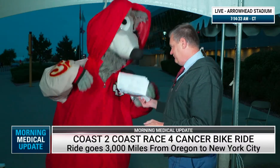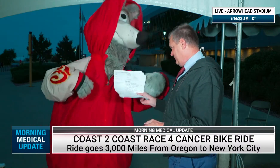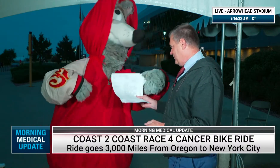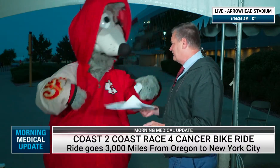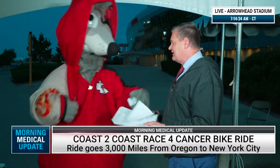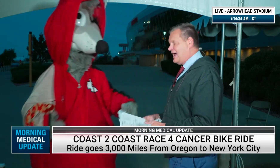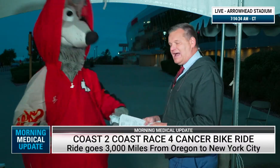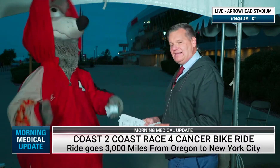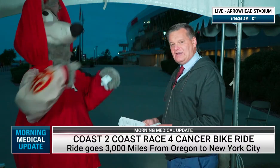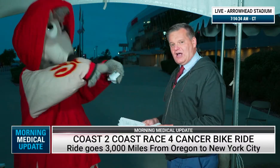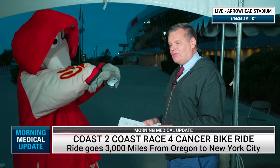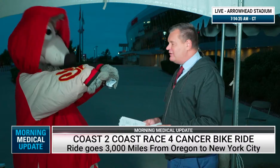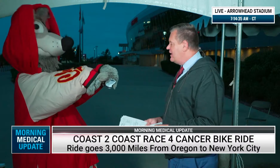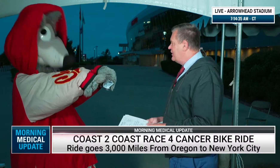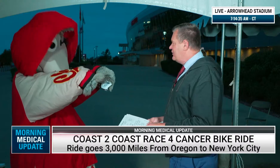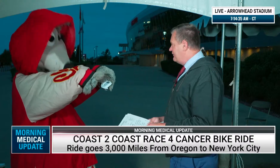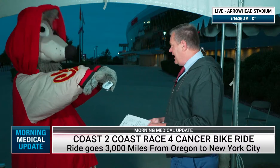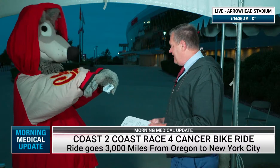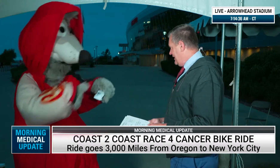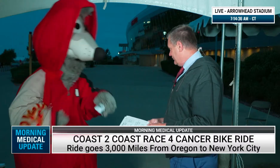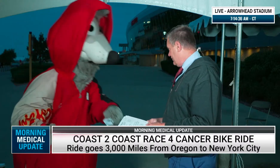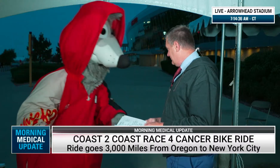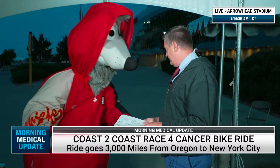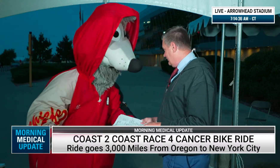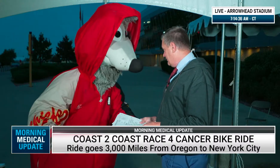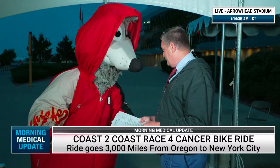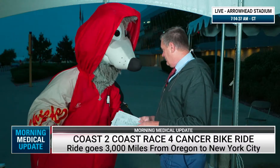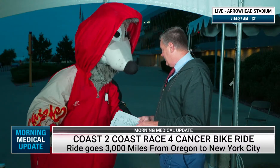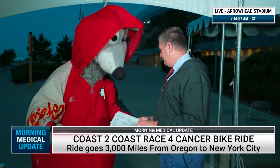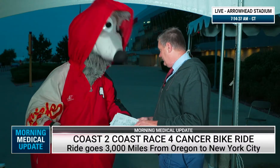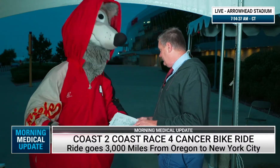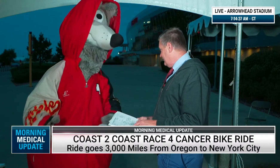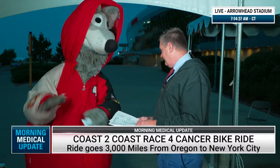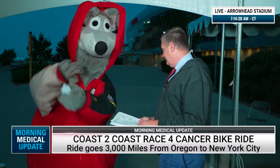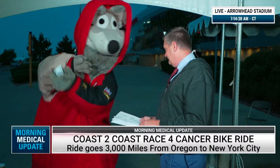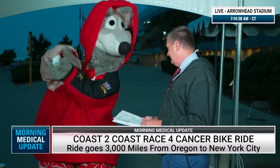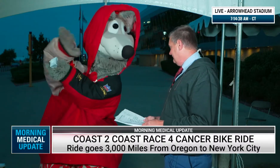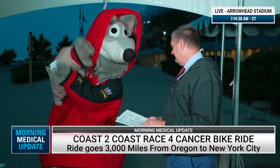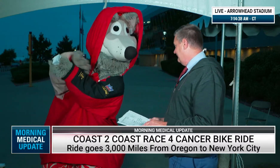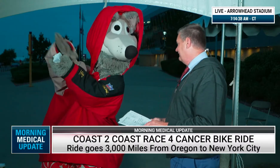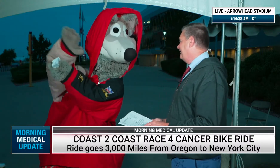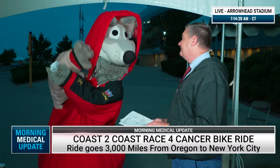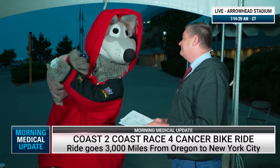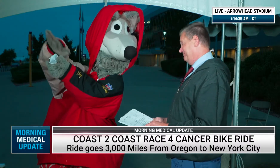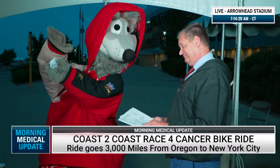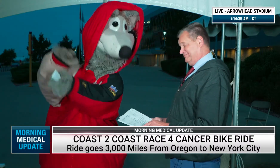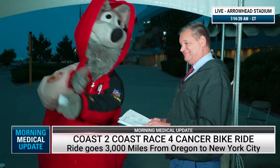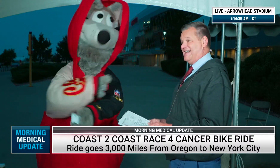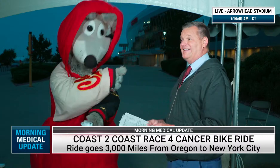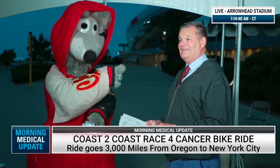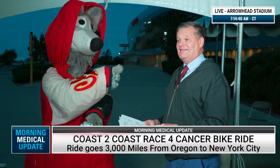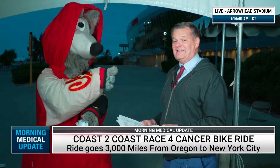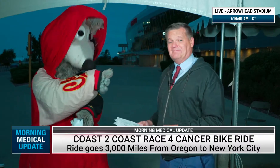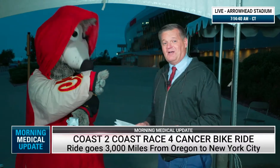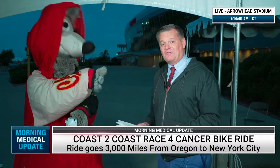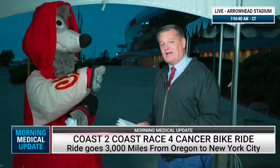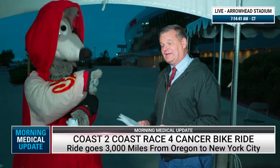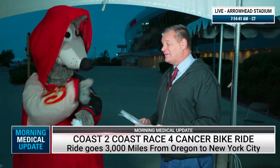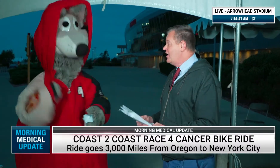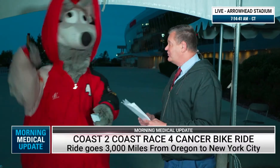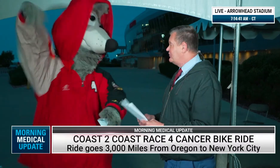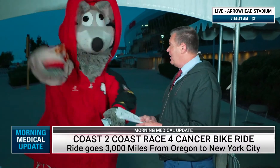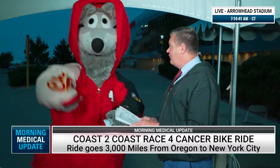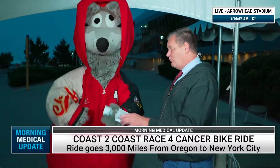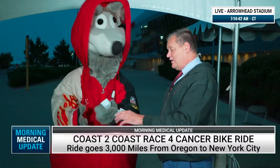You'd kind of, Chiefs, you'd kind of like a trip to the Super Bowl again, wouldn't you? I hear you. All